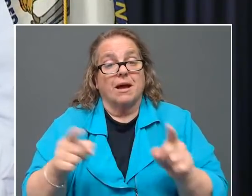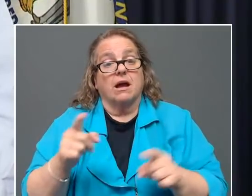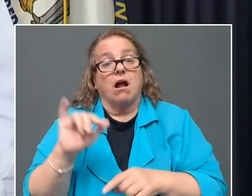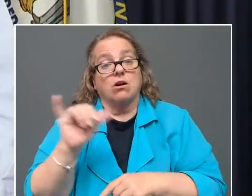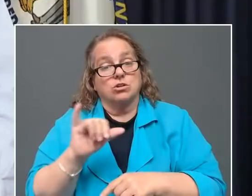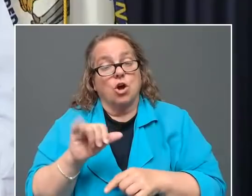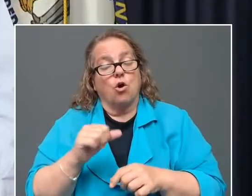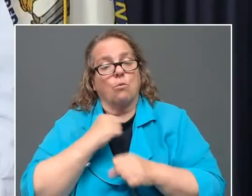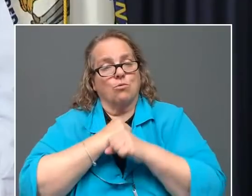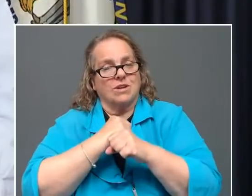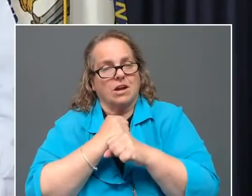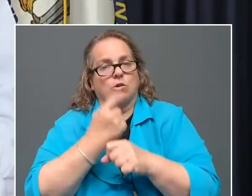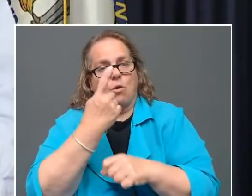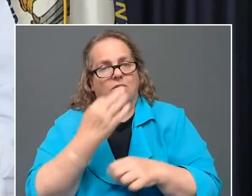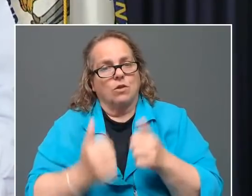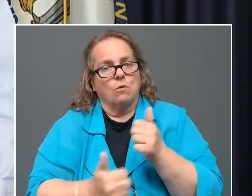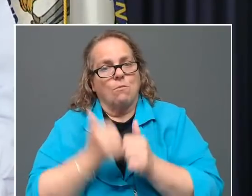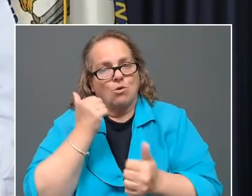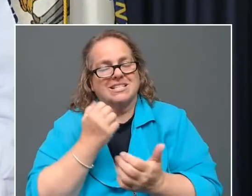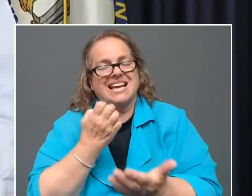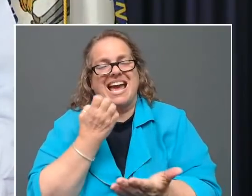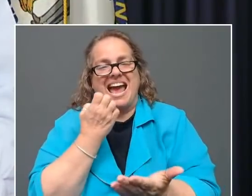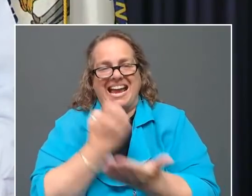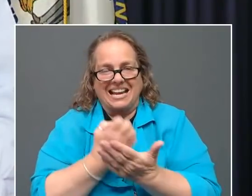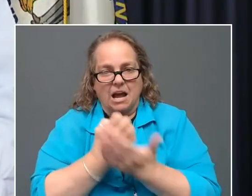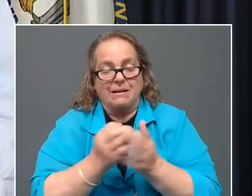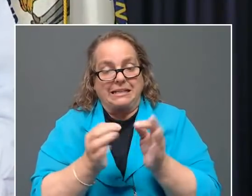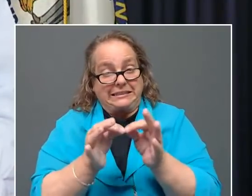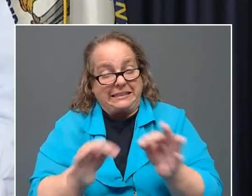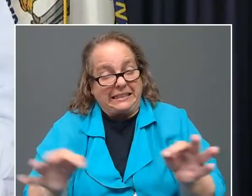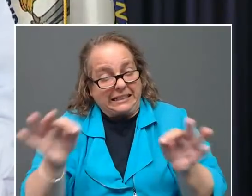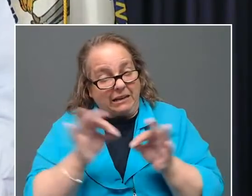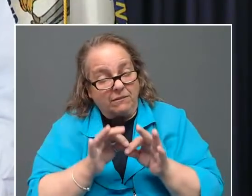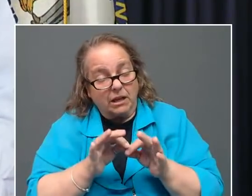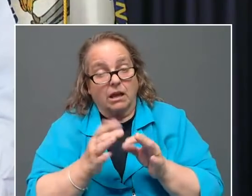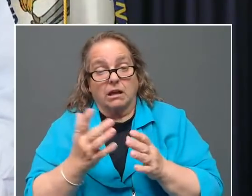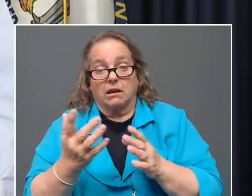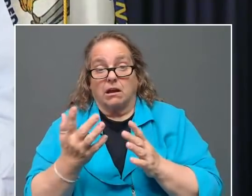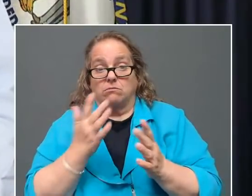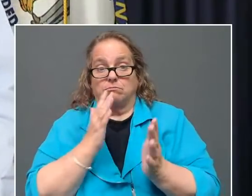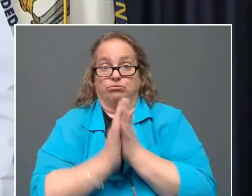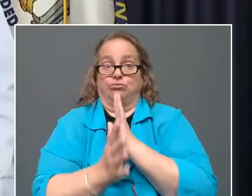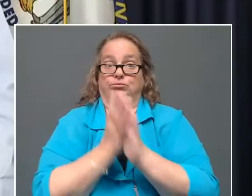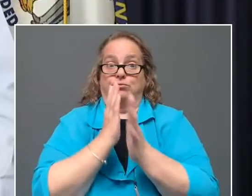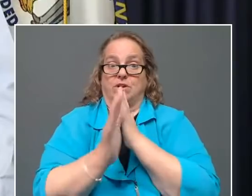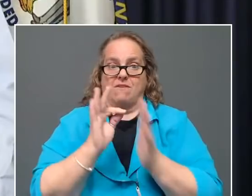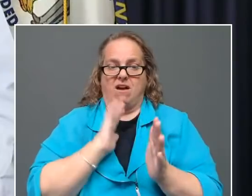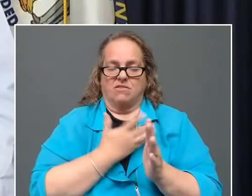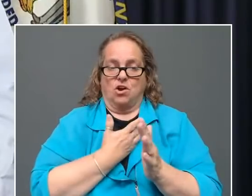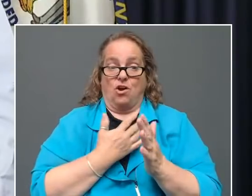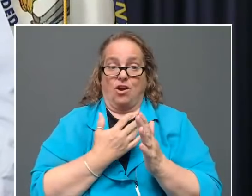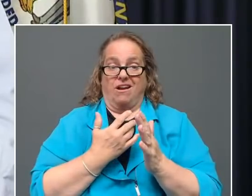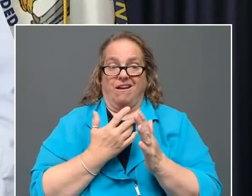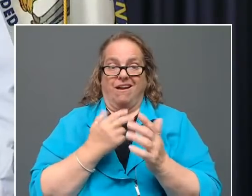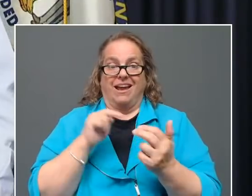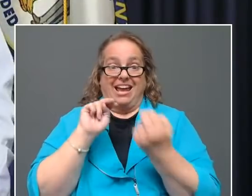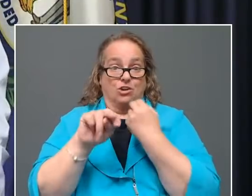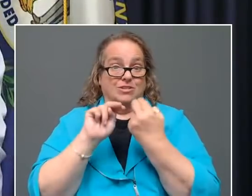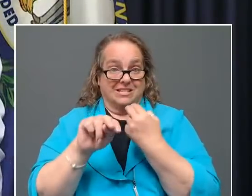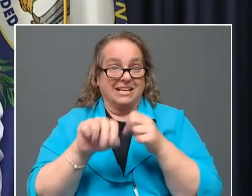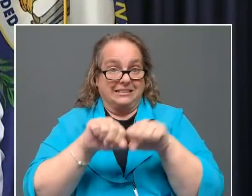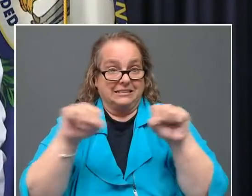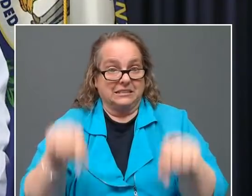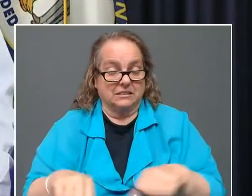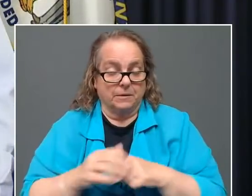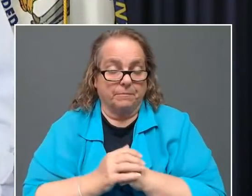economically significant arteries in our interstate system. Tom Latek from Kentucky